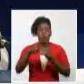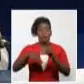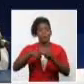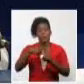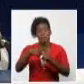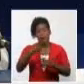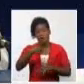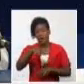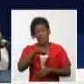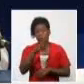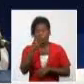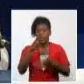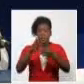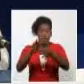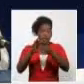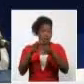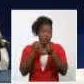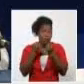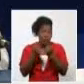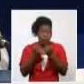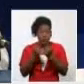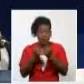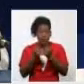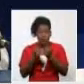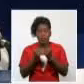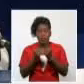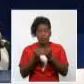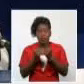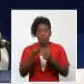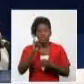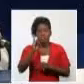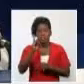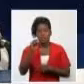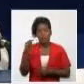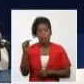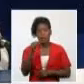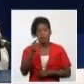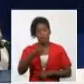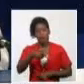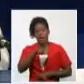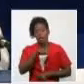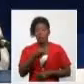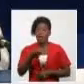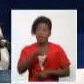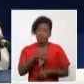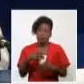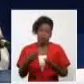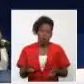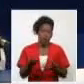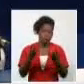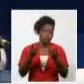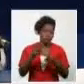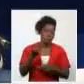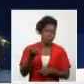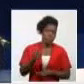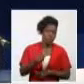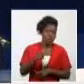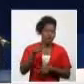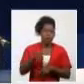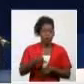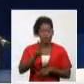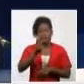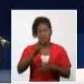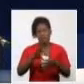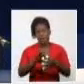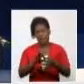therapeutic procedures, but the complications that they developed did not make it possible for them to recover.